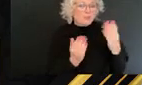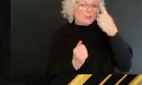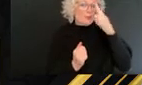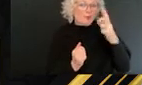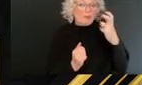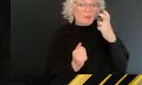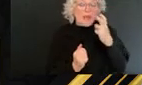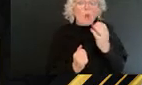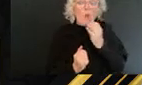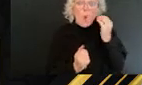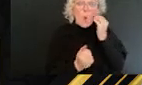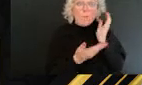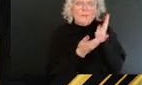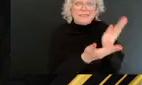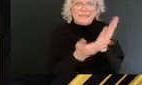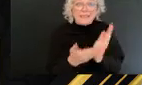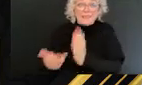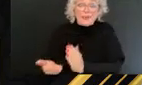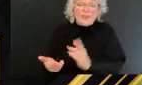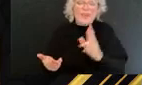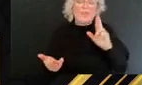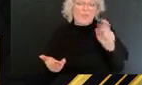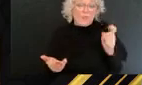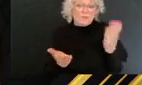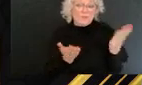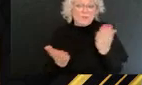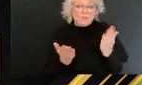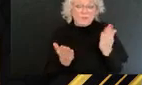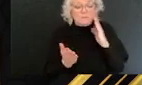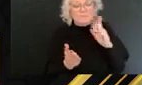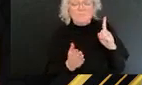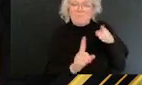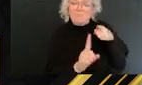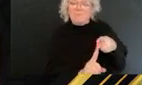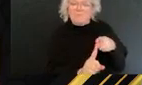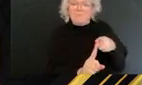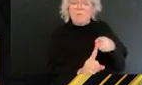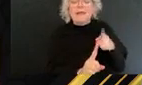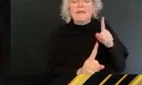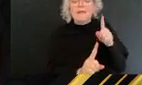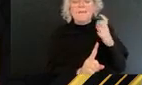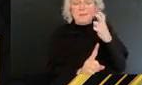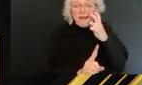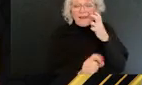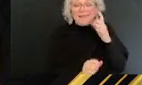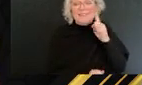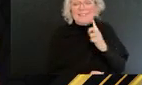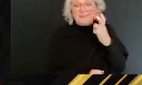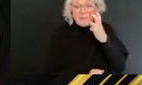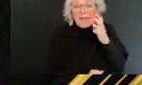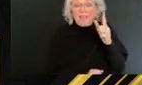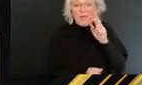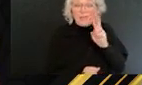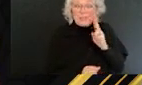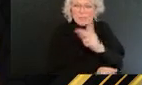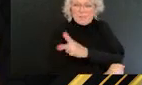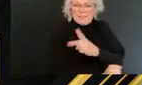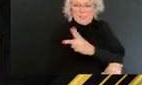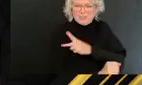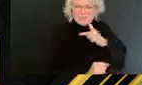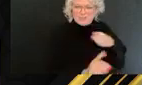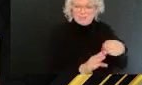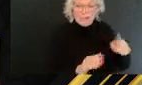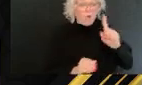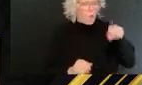home delivery pharmacy service. We specialize in patients who are blind, deafblind, and have low vision. We're the